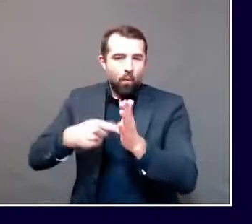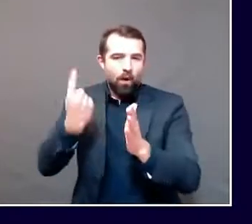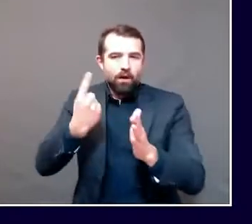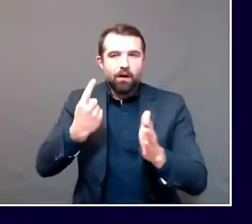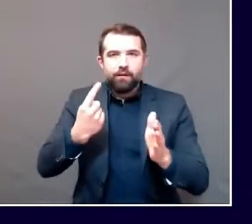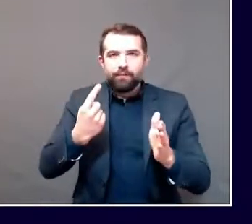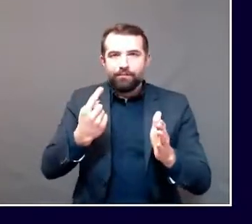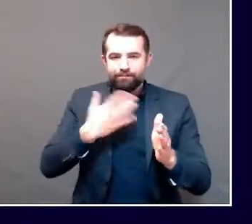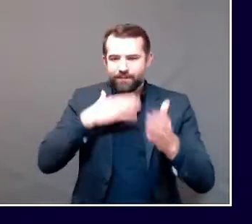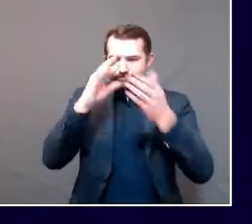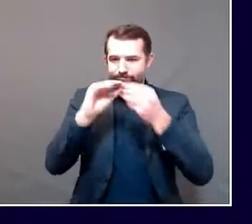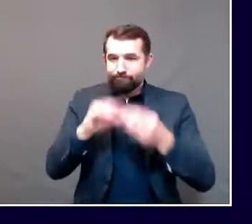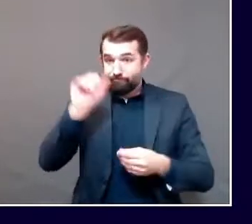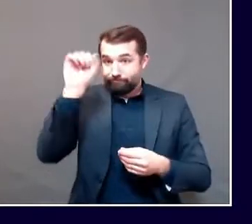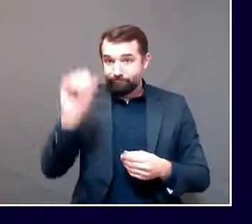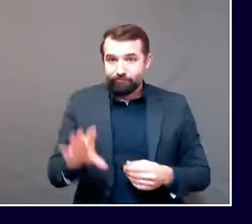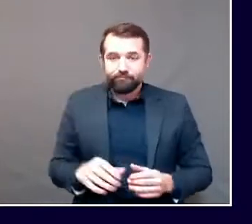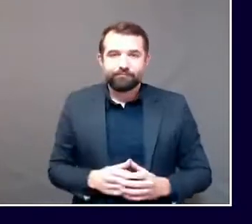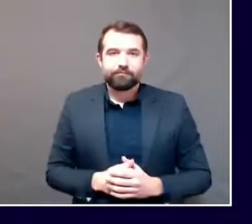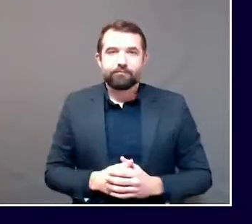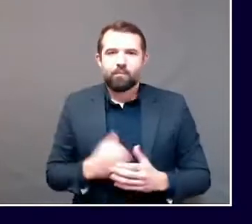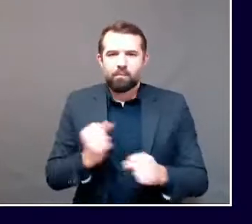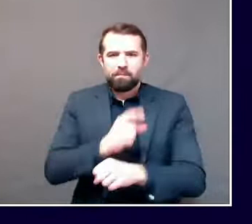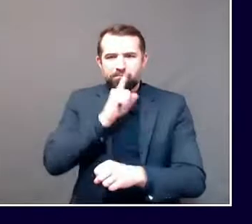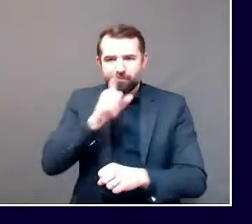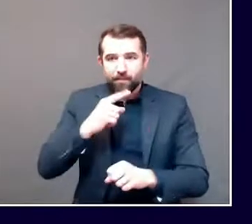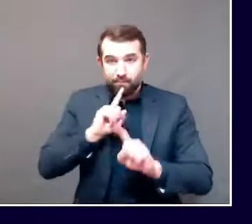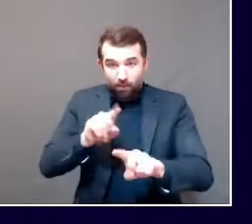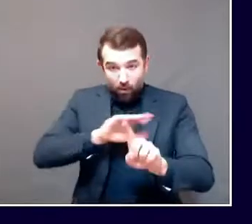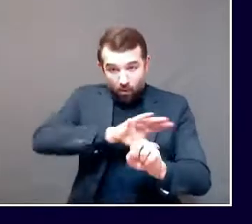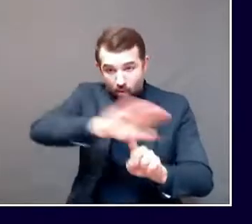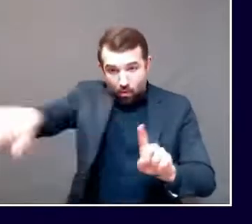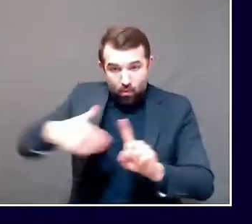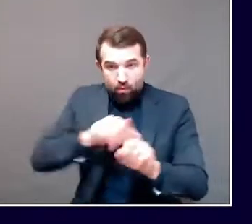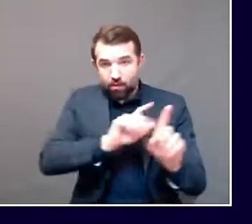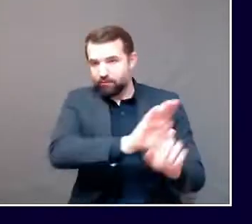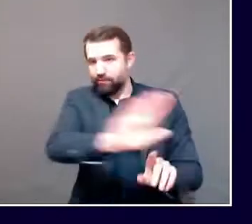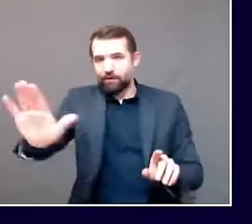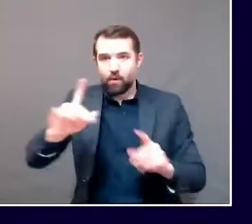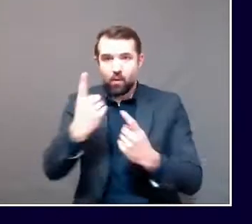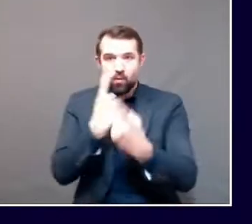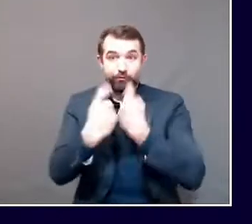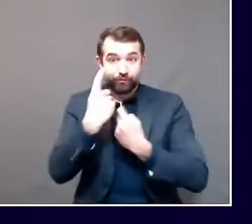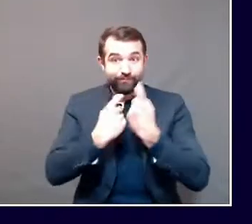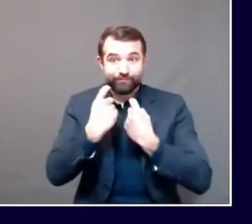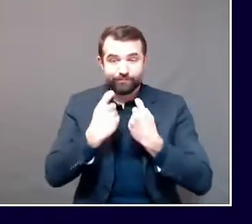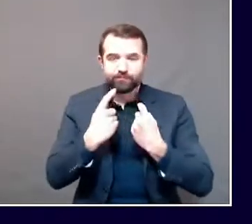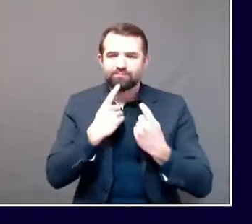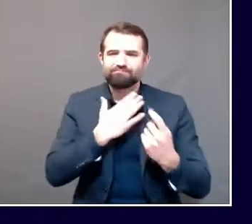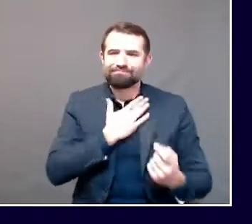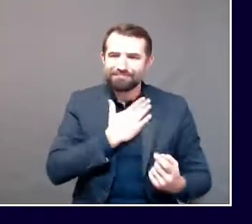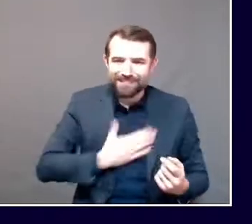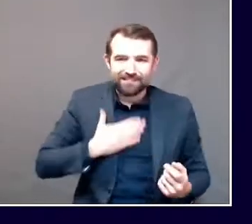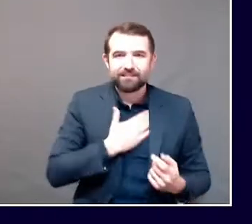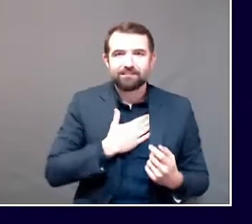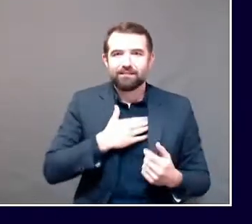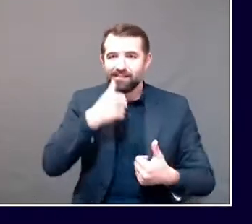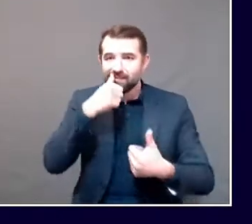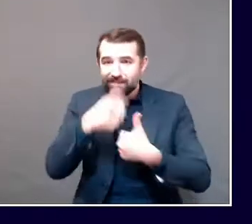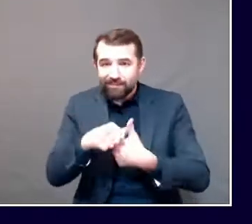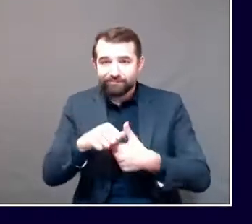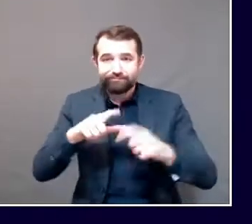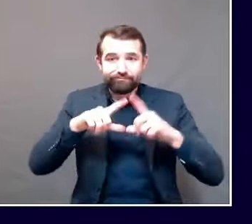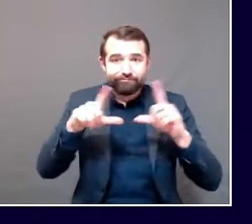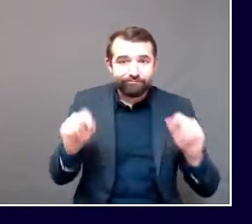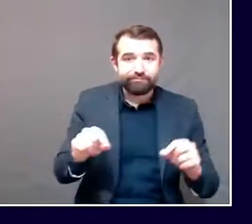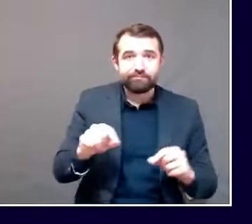the questions that we can, that we know are on people's minds. So bottom line there, please keep your cards and letters and tweets